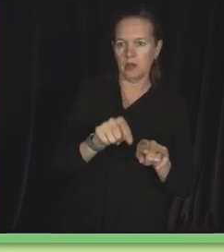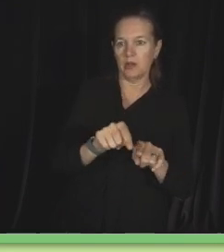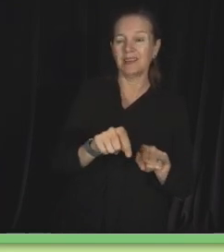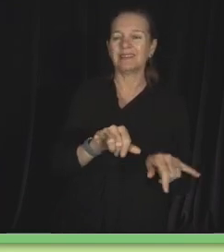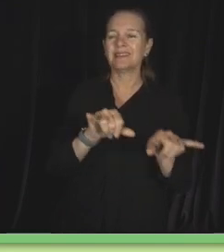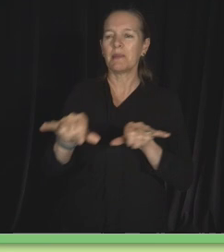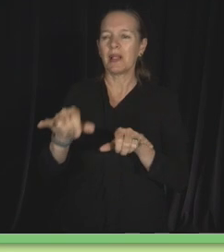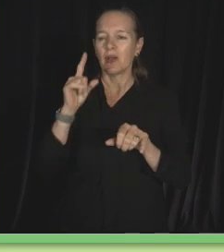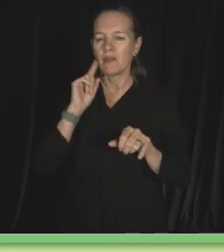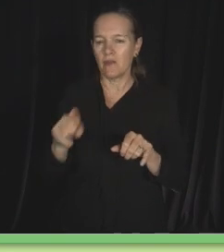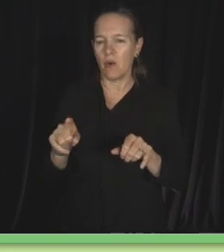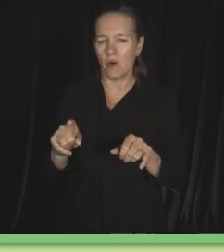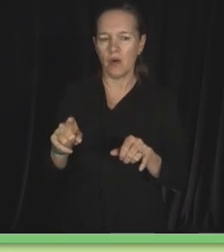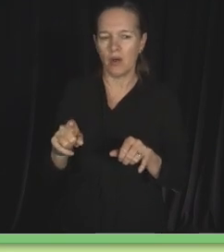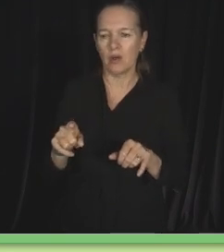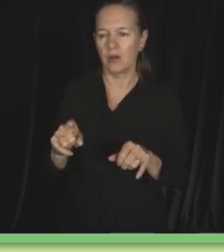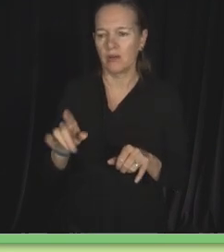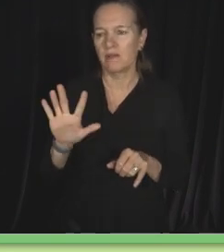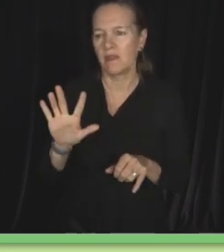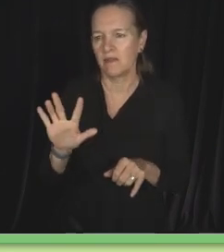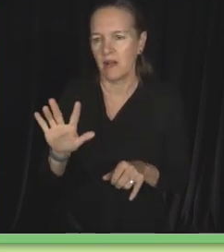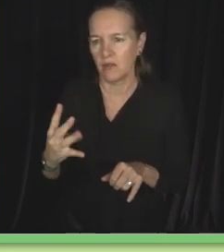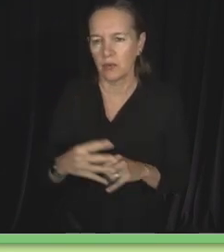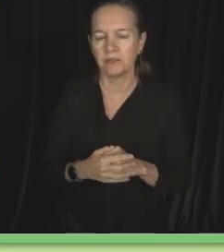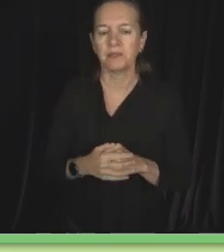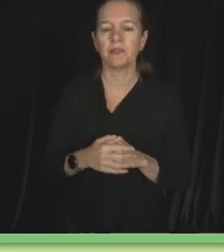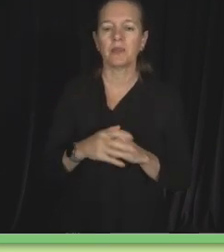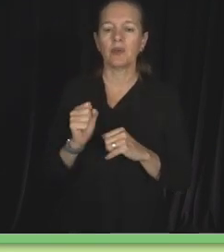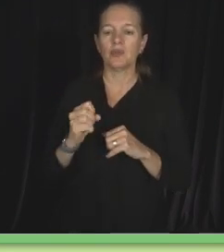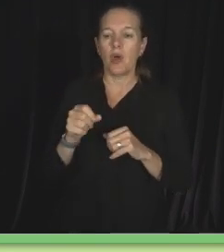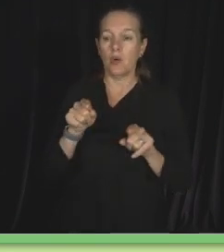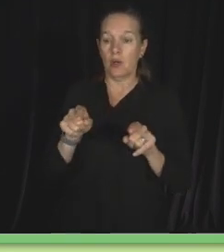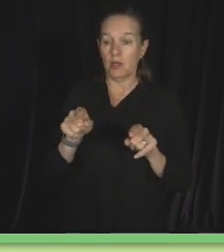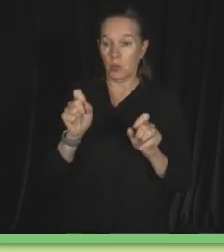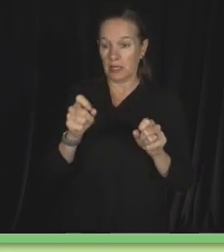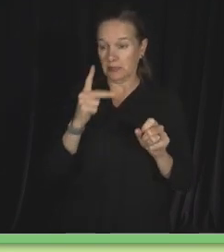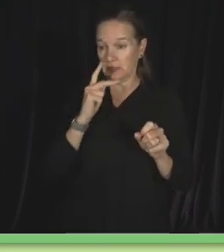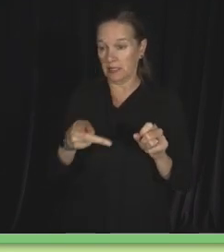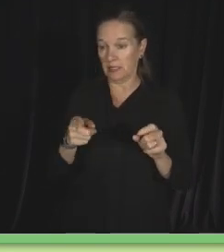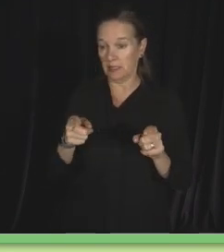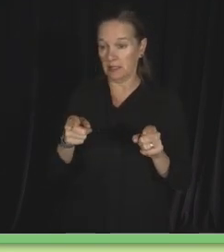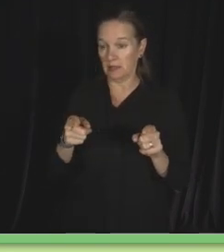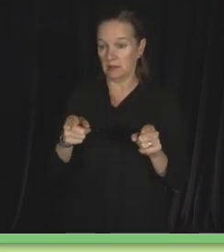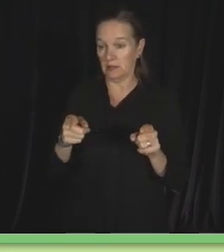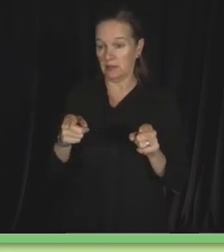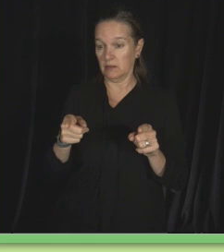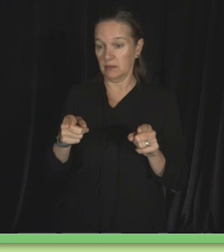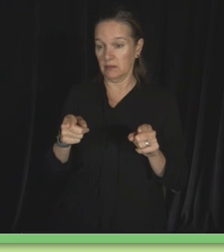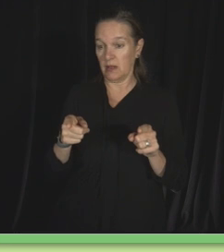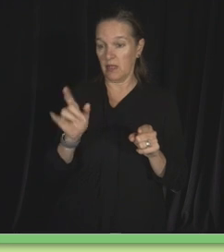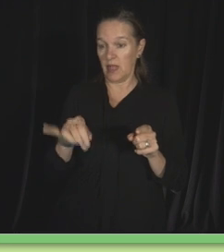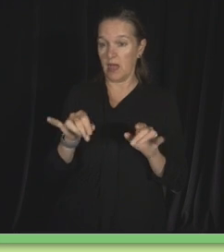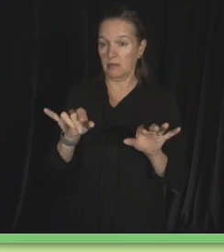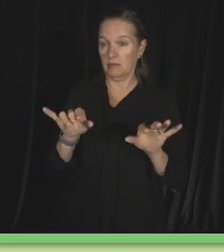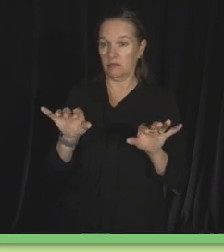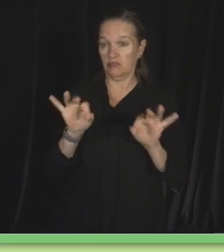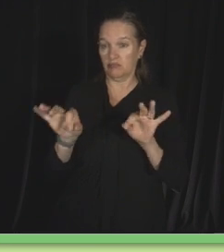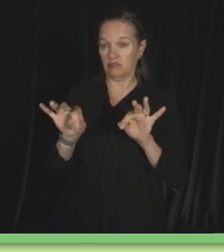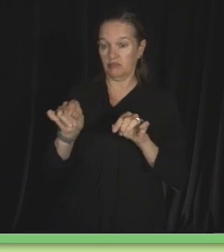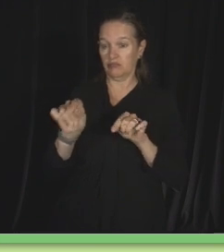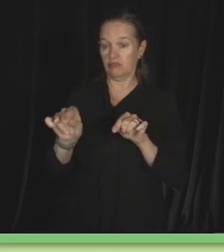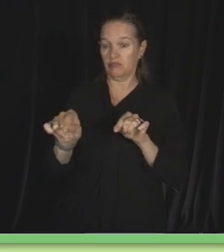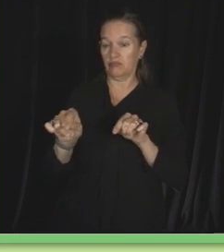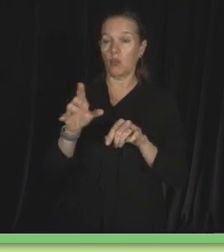doing for 5.4. And then on the resource placement that you see there, you're going to be able to see that we're picking